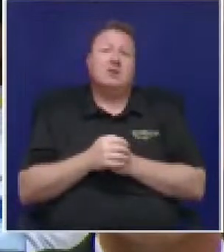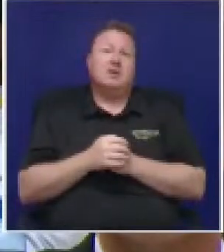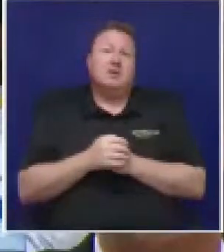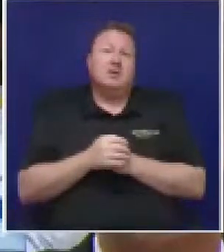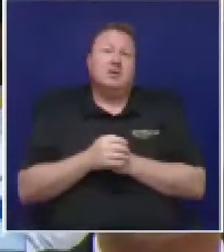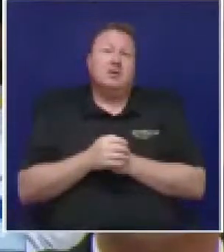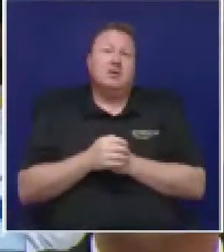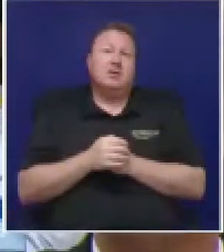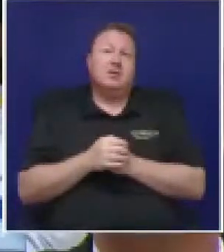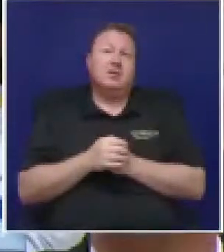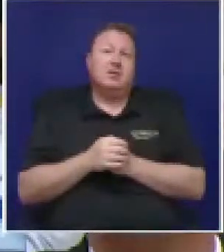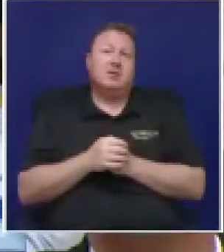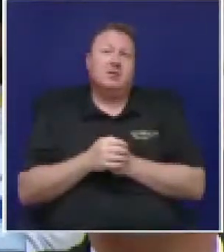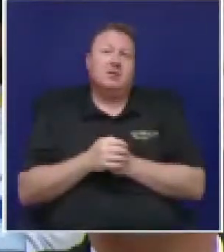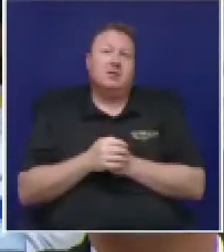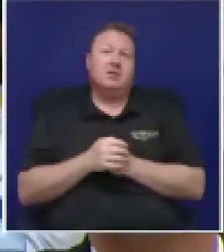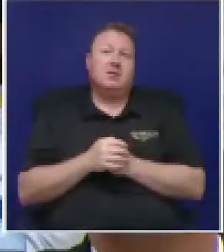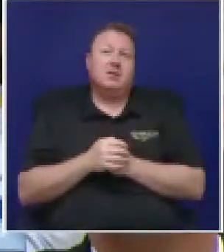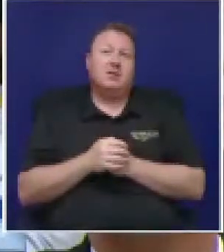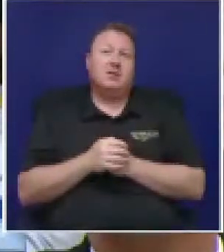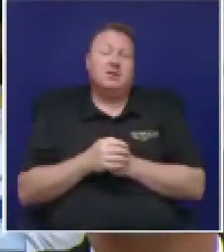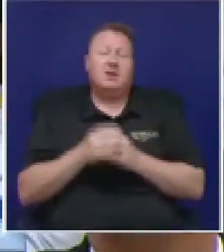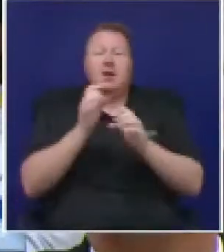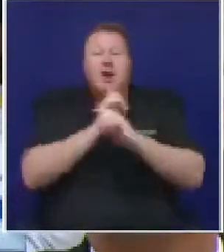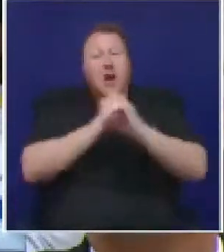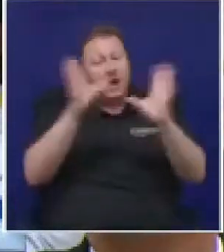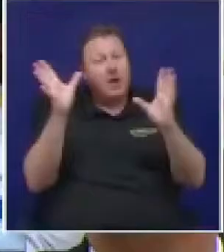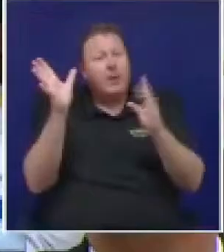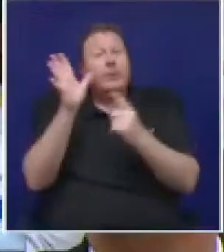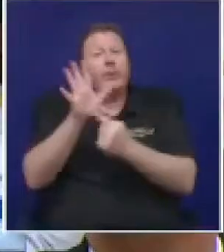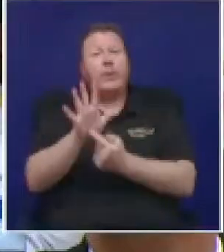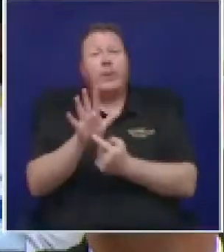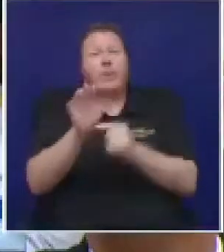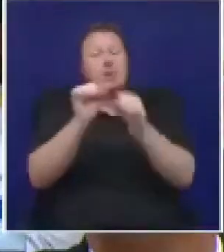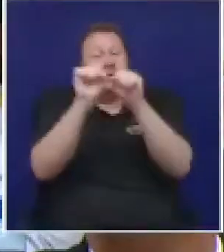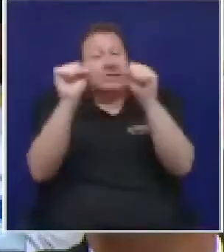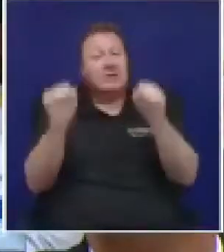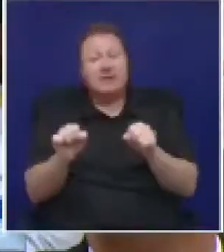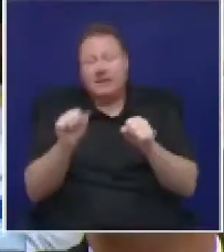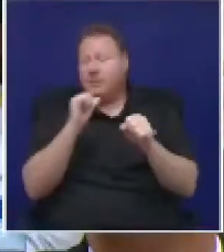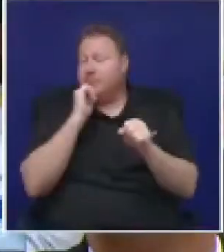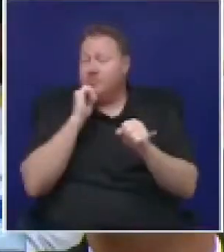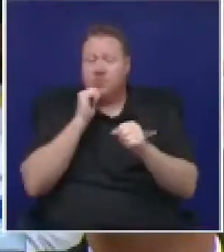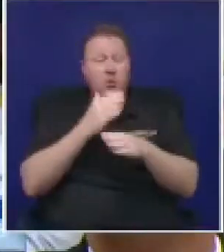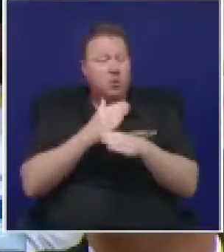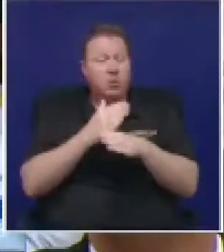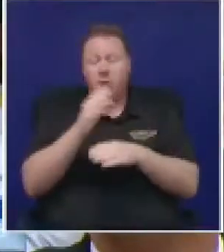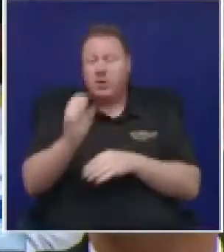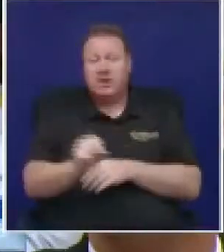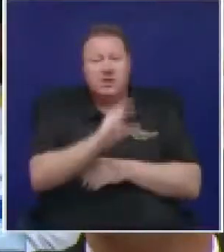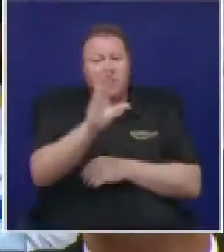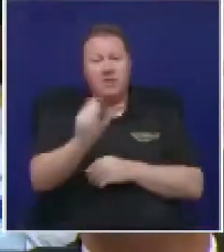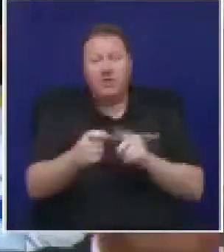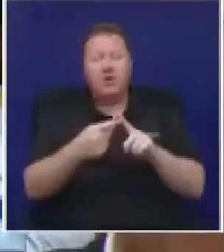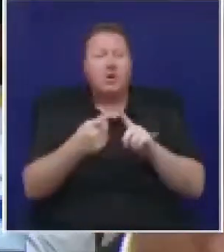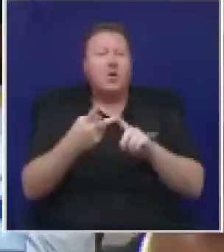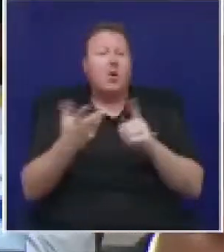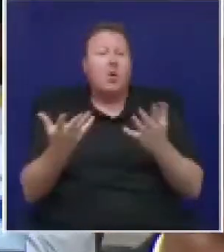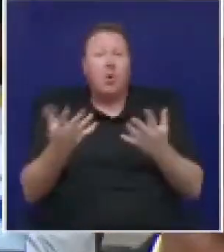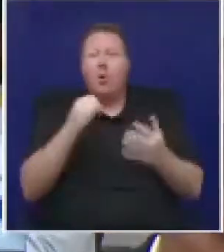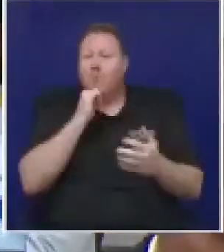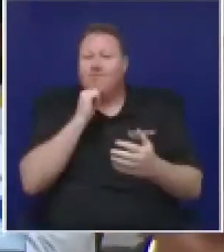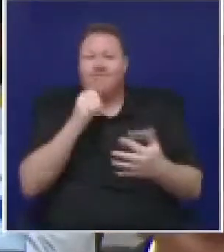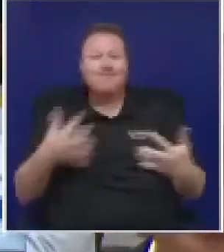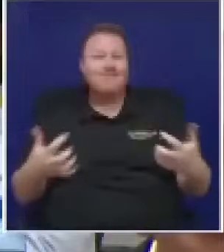it is abundantly clear, Deputy President, that the system is either not working in South Africa or not suitable for